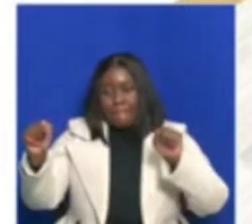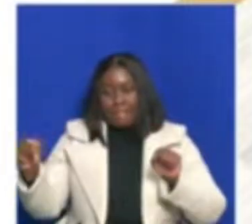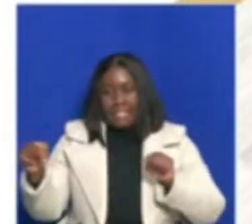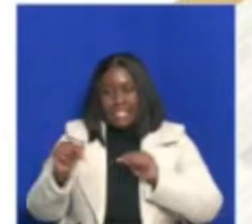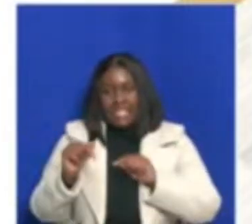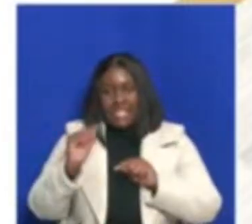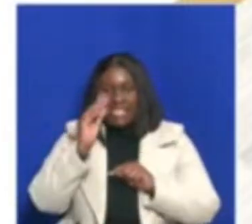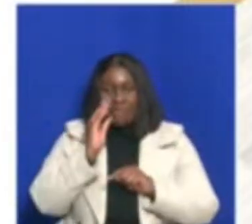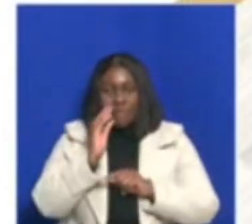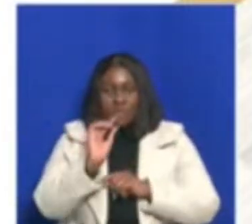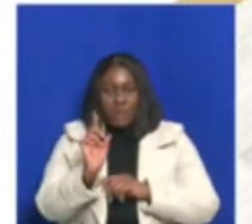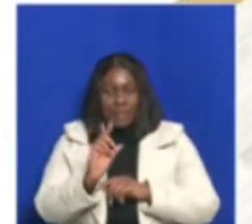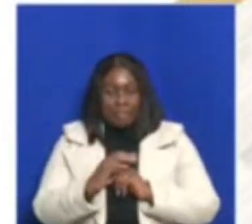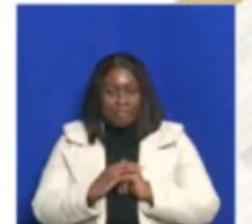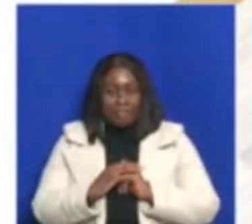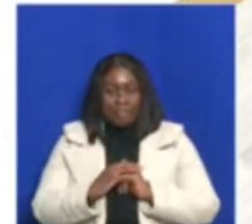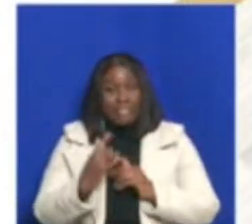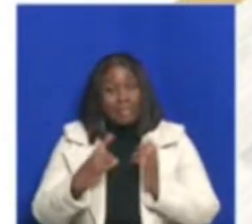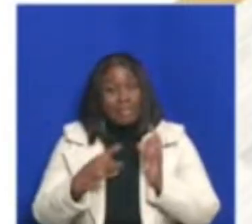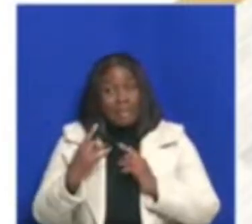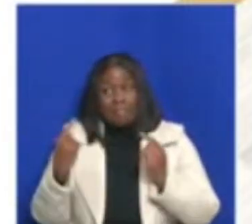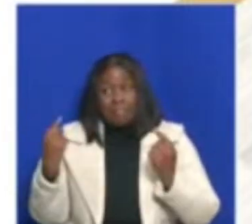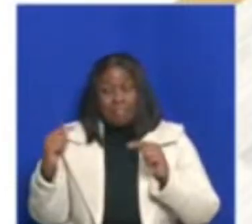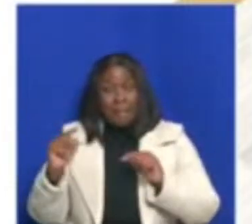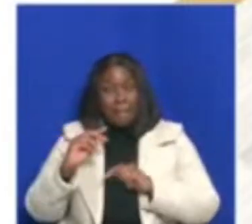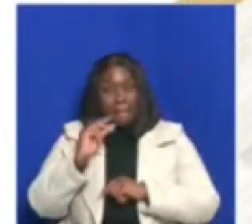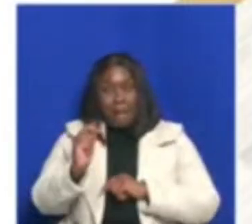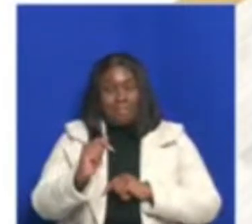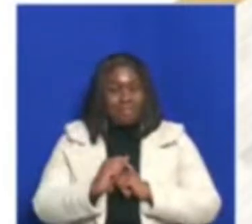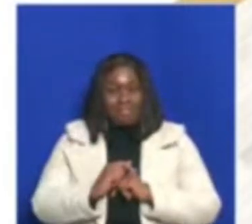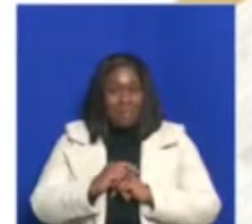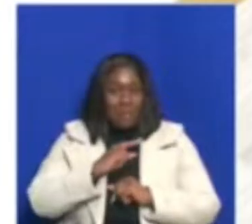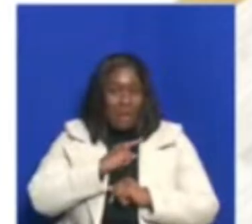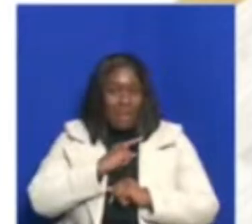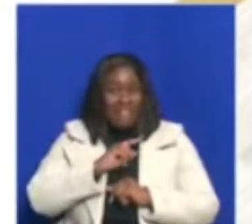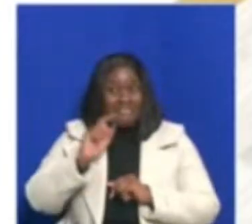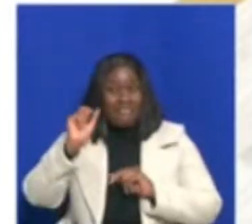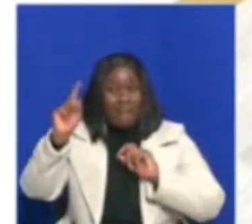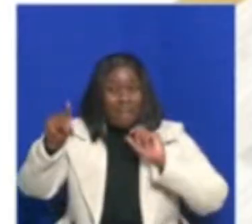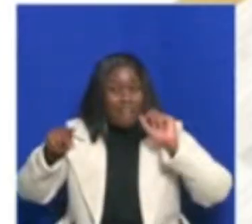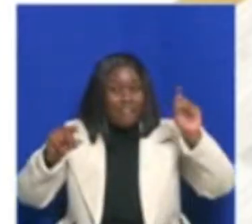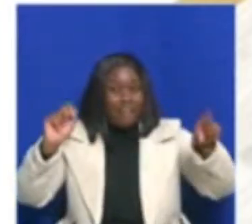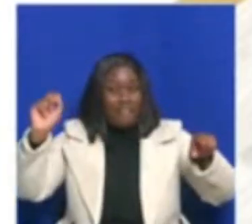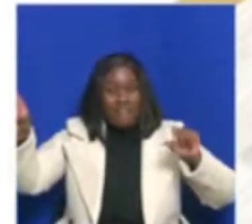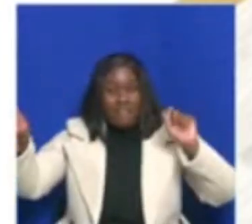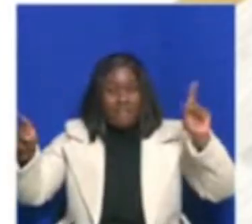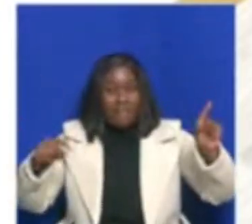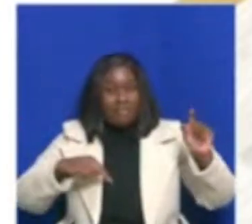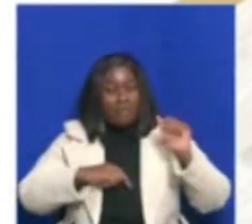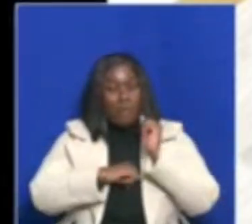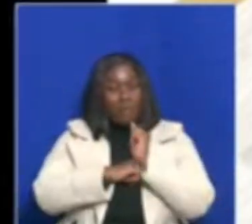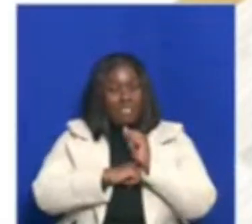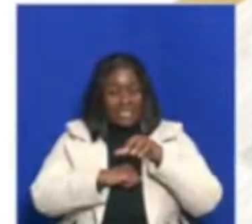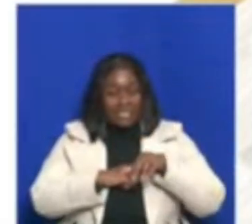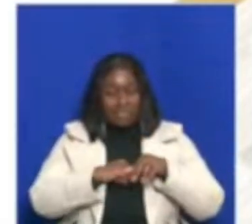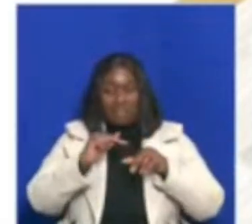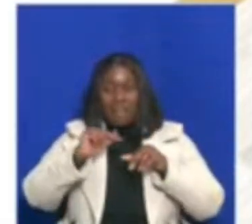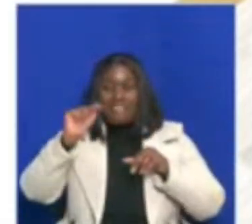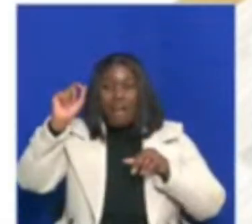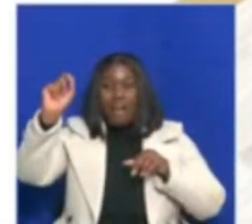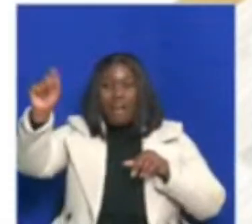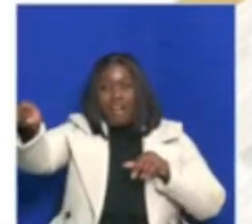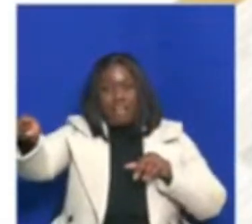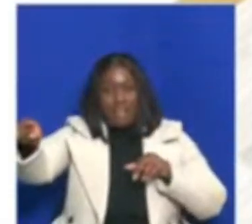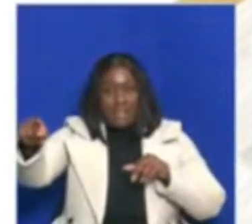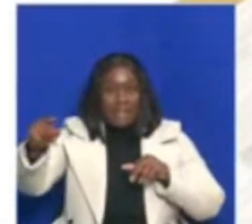attended immediately due to the distance the scenes are from the office. For example, scenes within a radius of